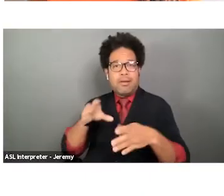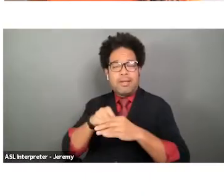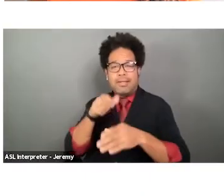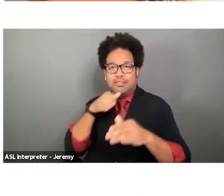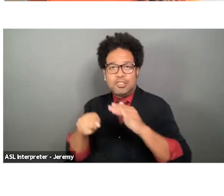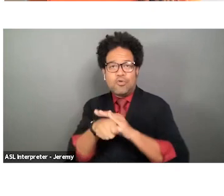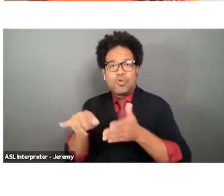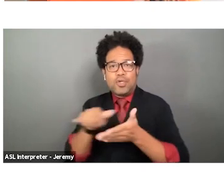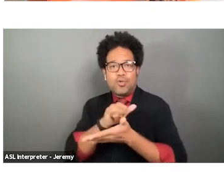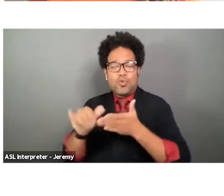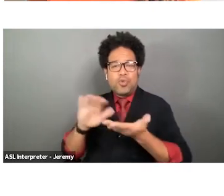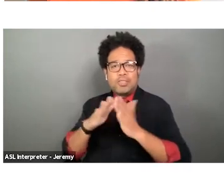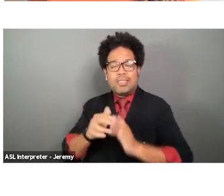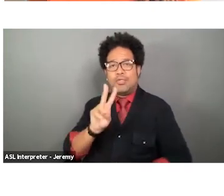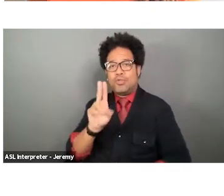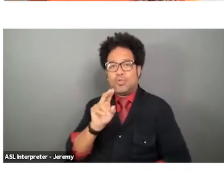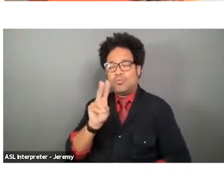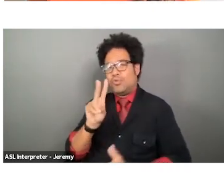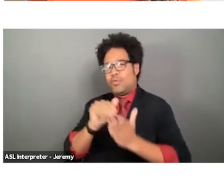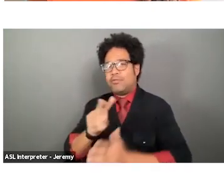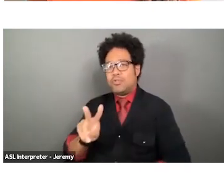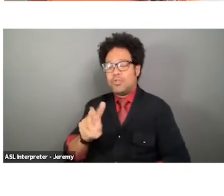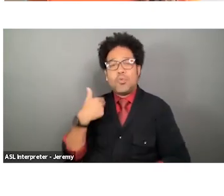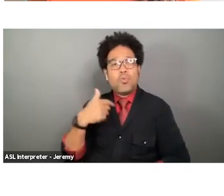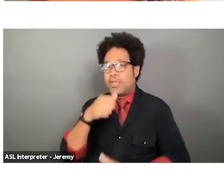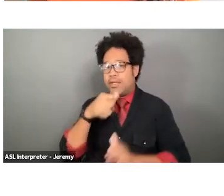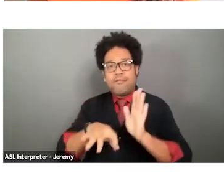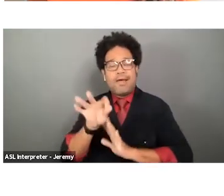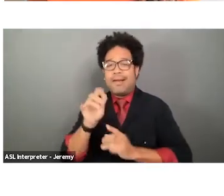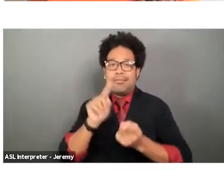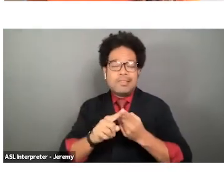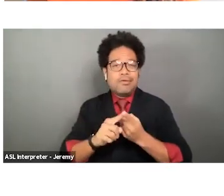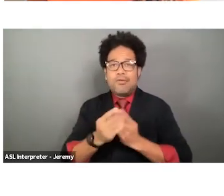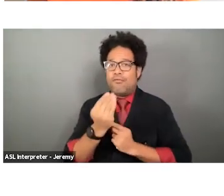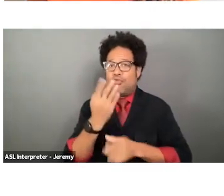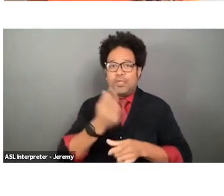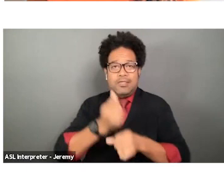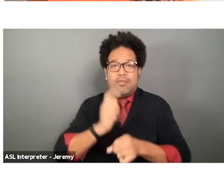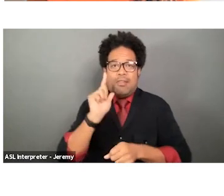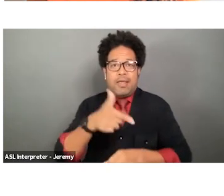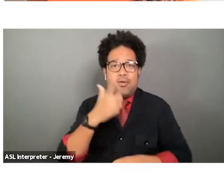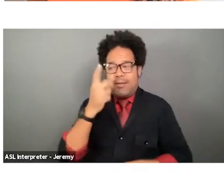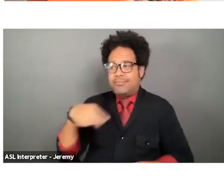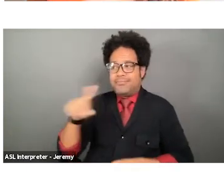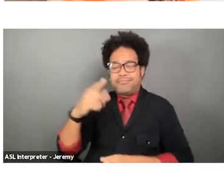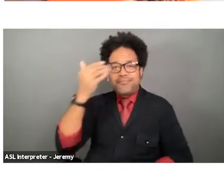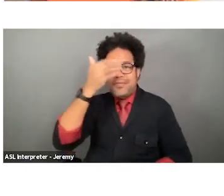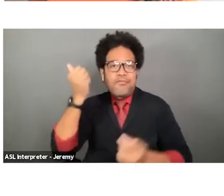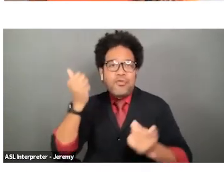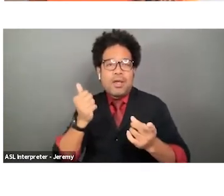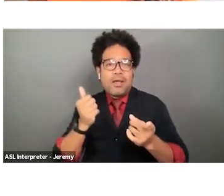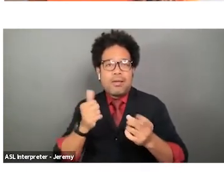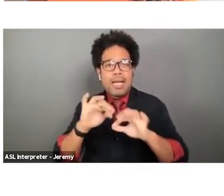2002, we did not find out until 14 years later in 2016 because they forgot how to spell